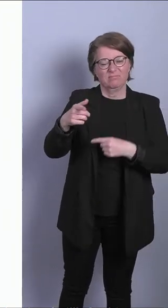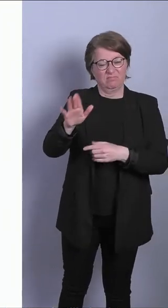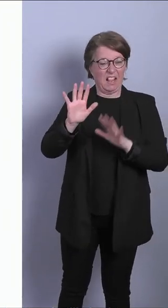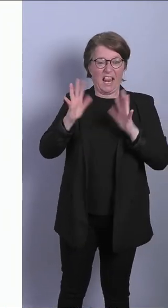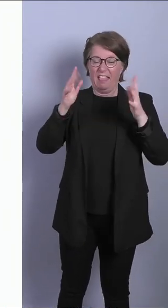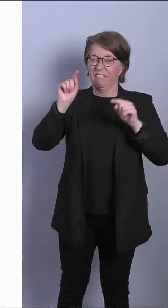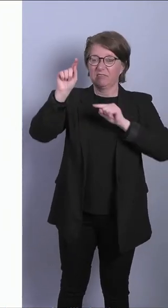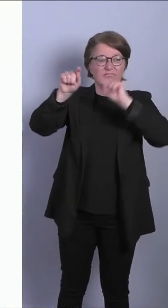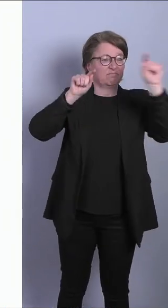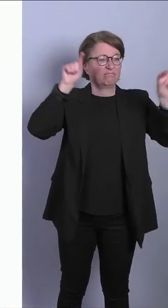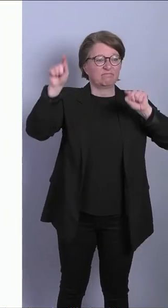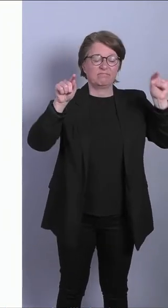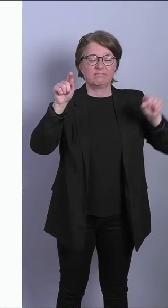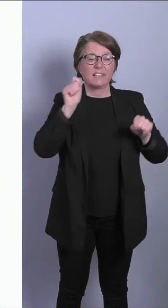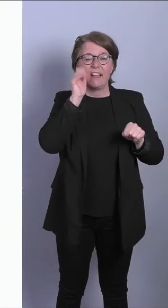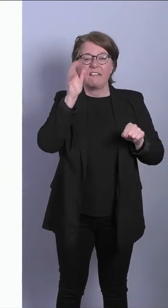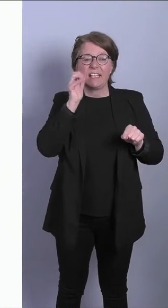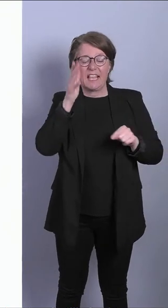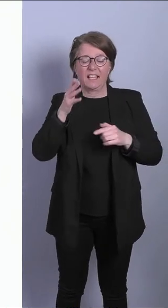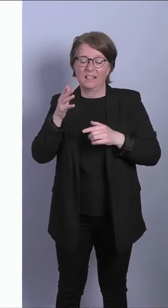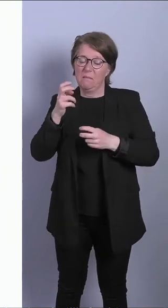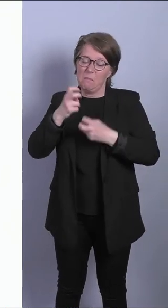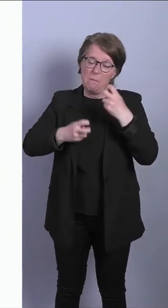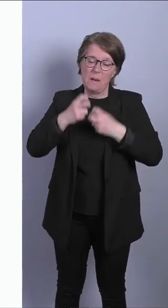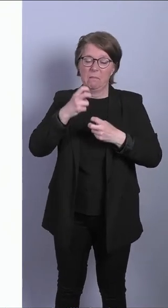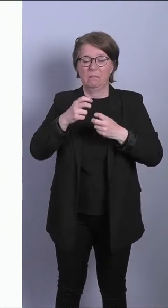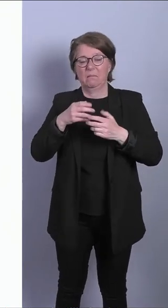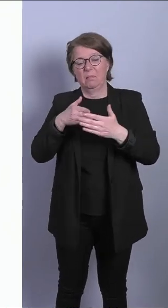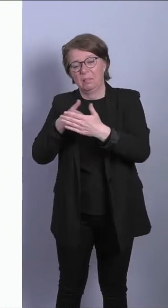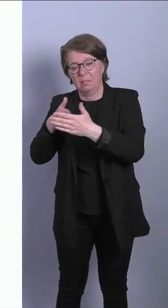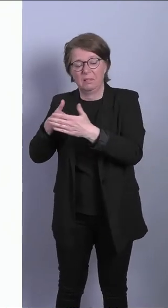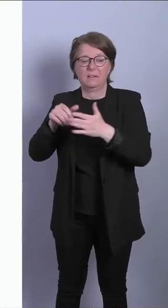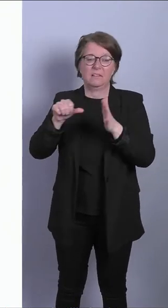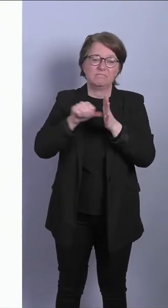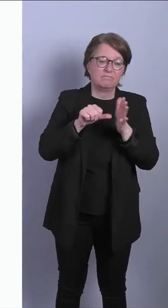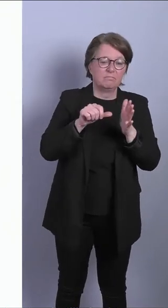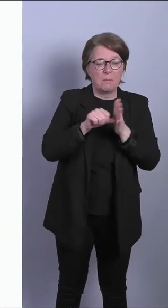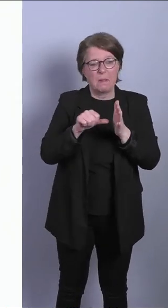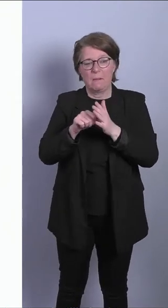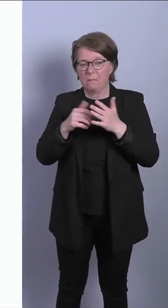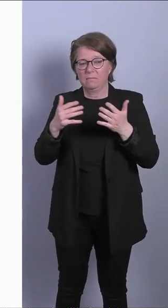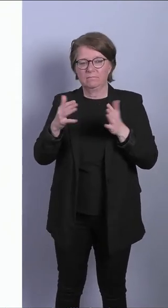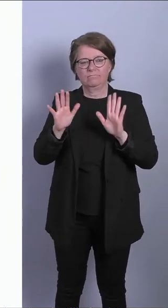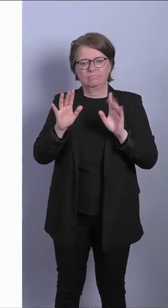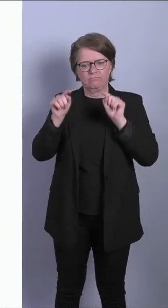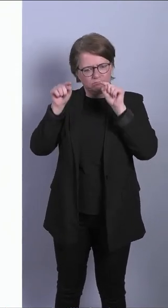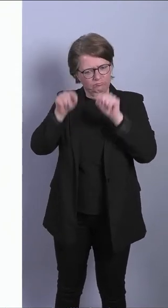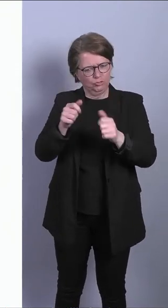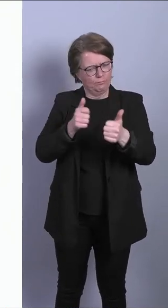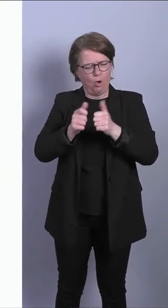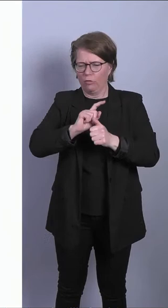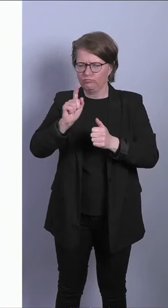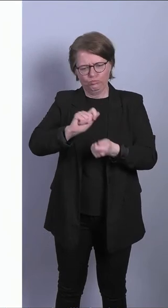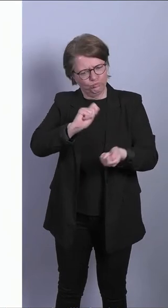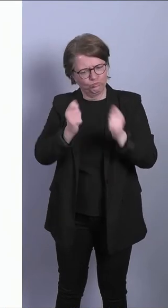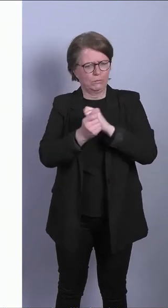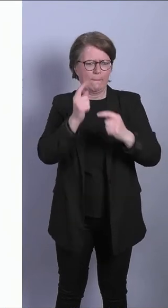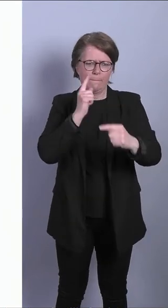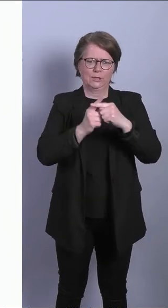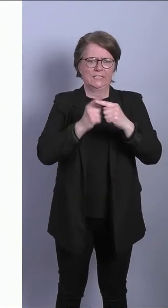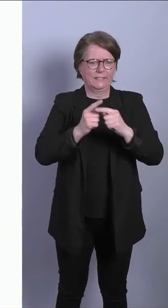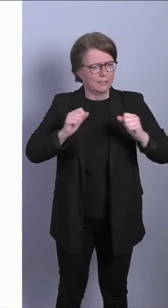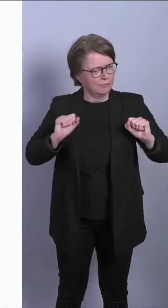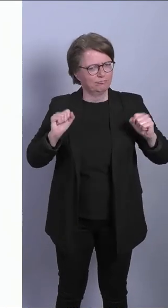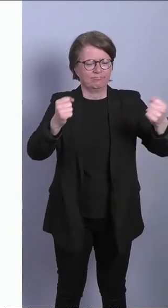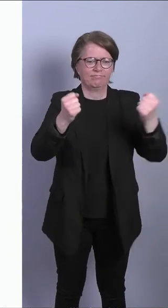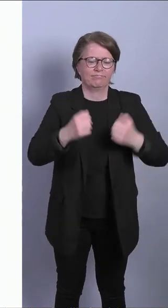to Berlin to try to send a different message because they believe in you. By believing in